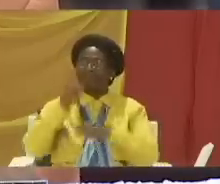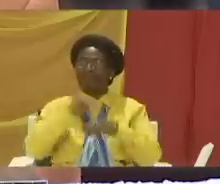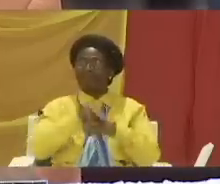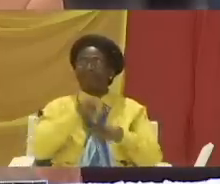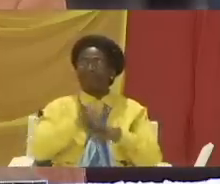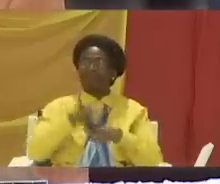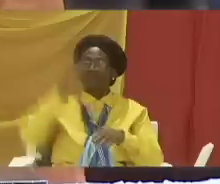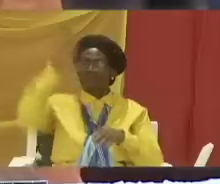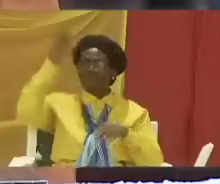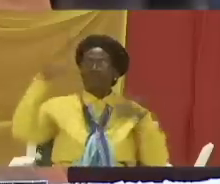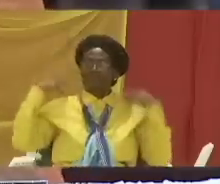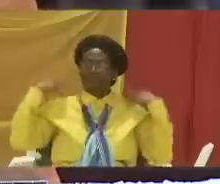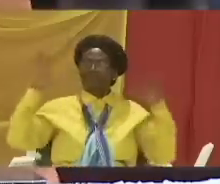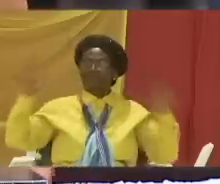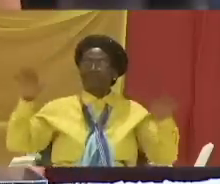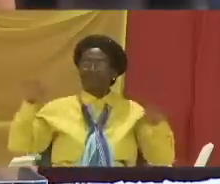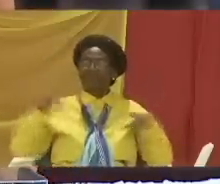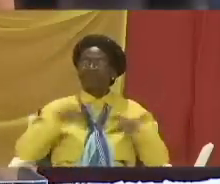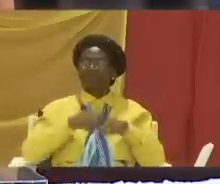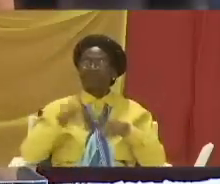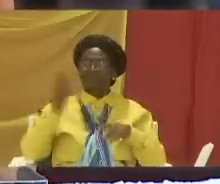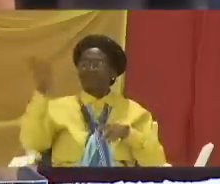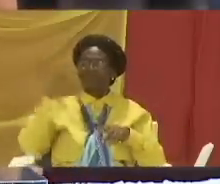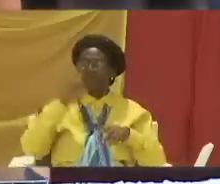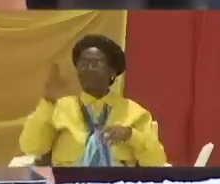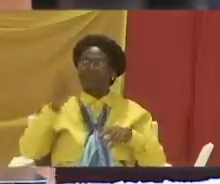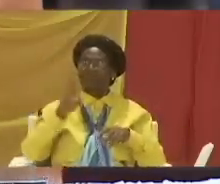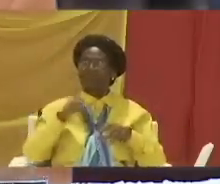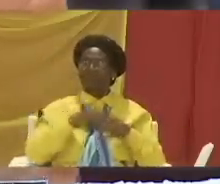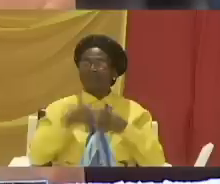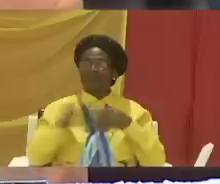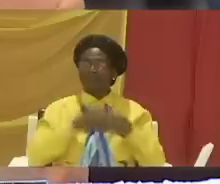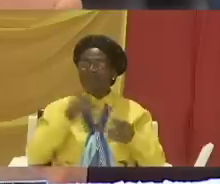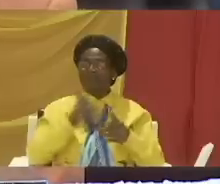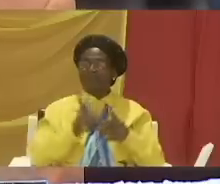But there are cases where God sent a man.